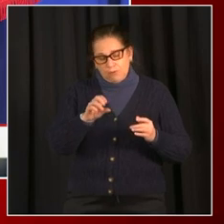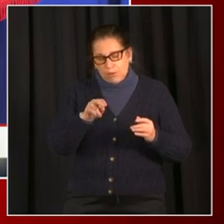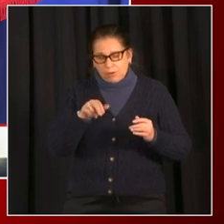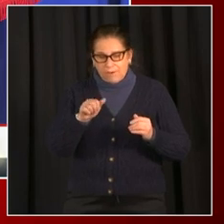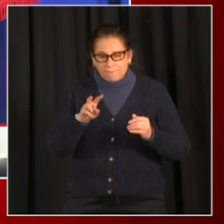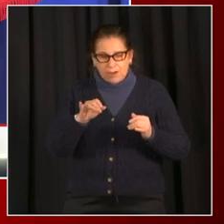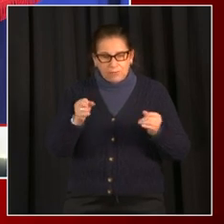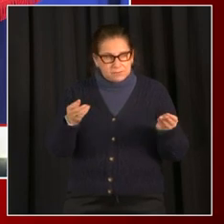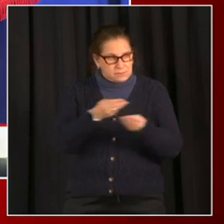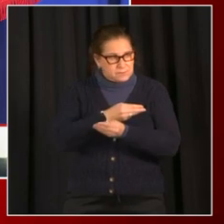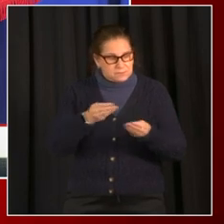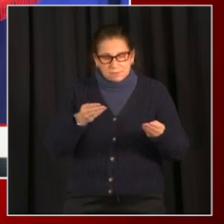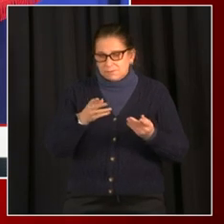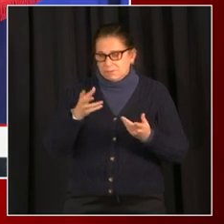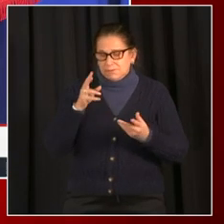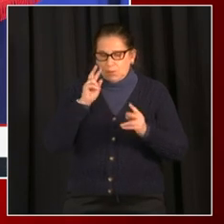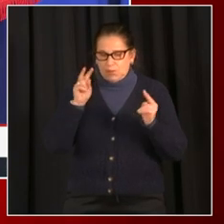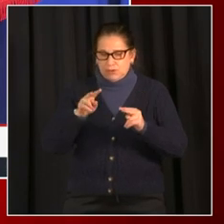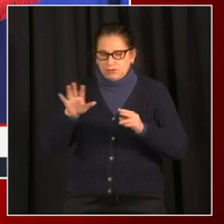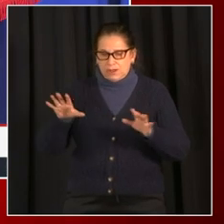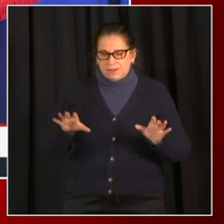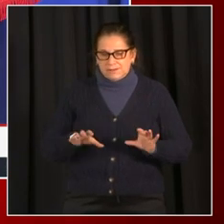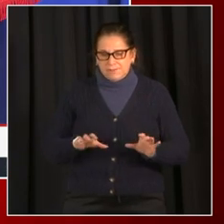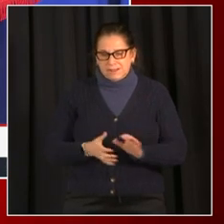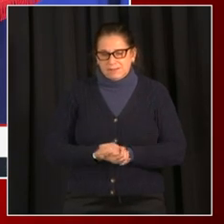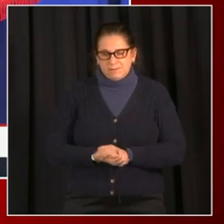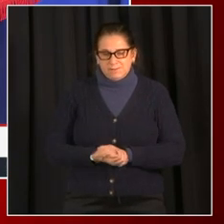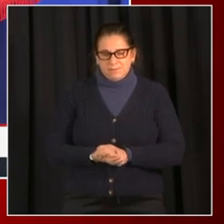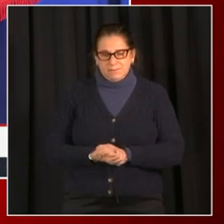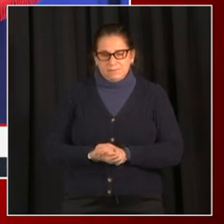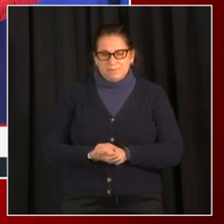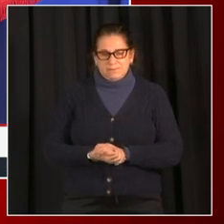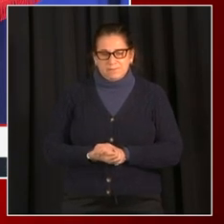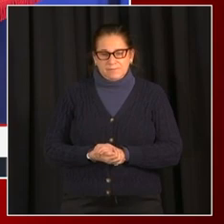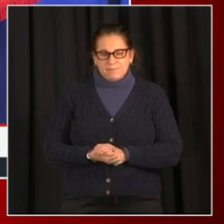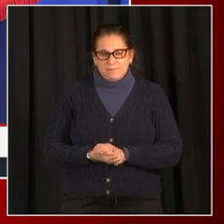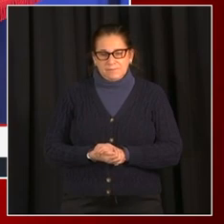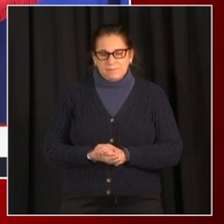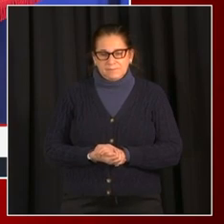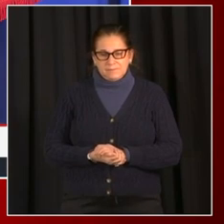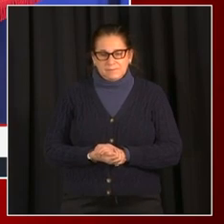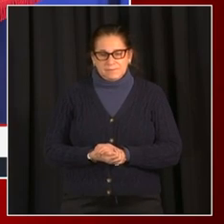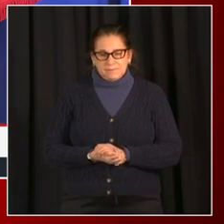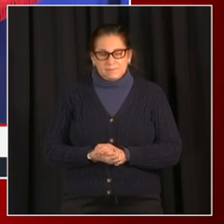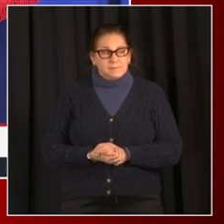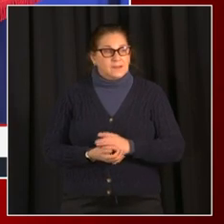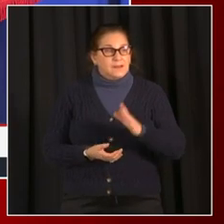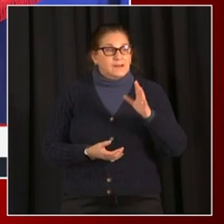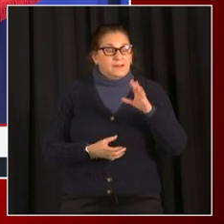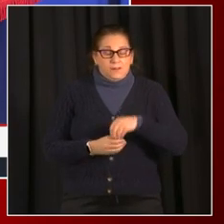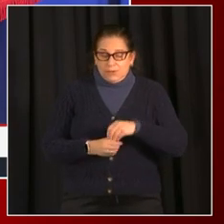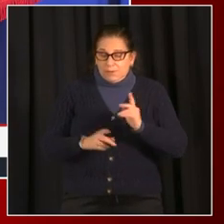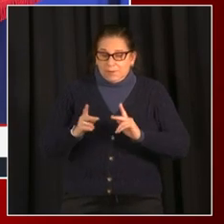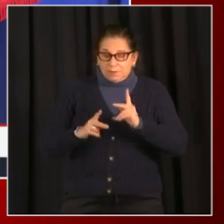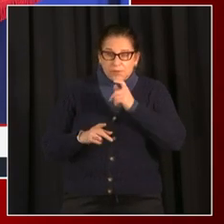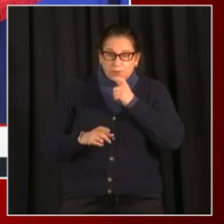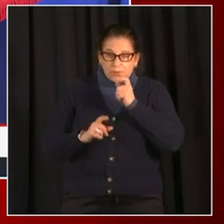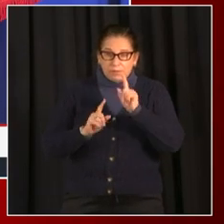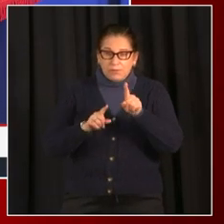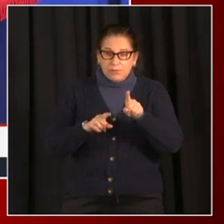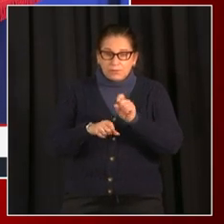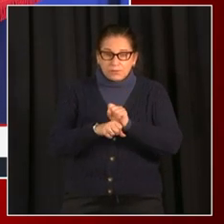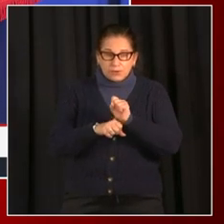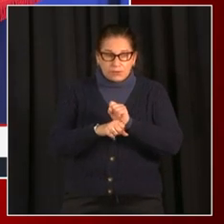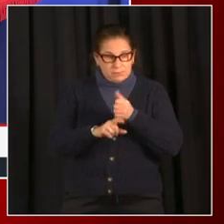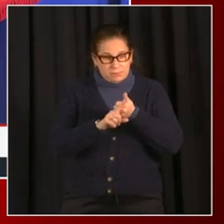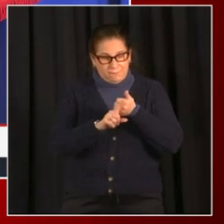essential activities, including people going to their essential work, including people going to